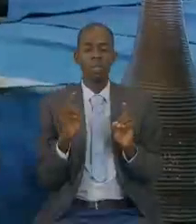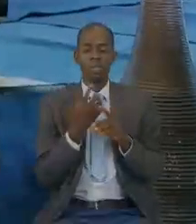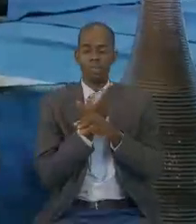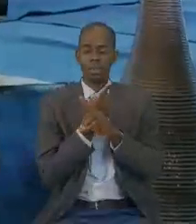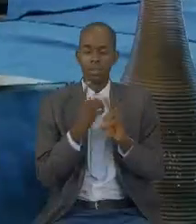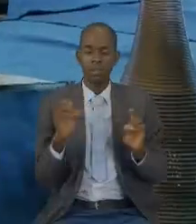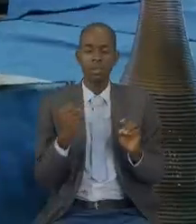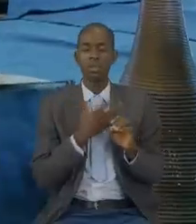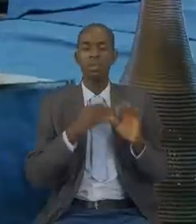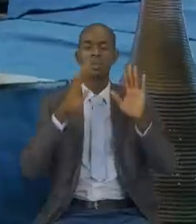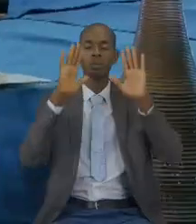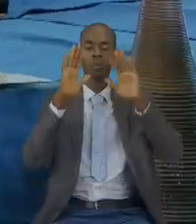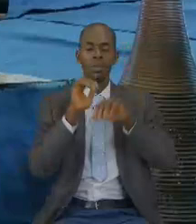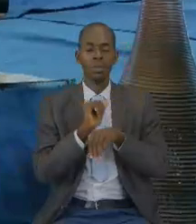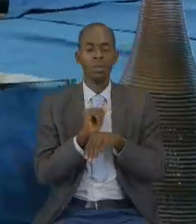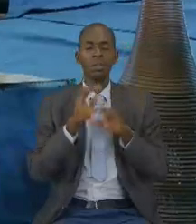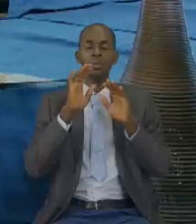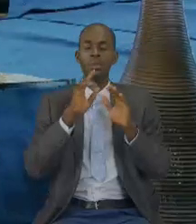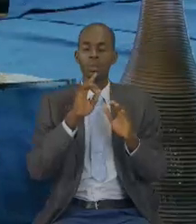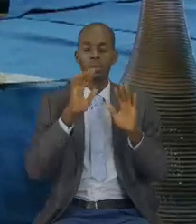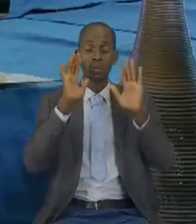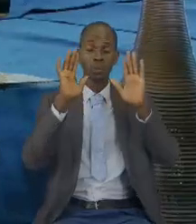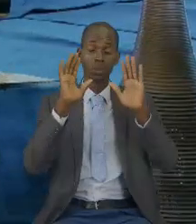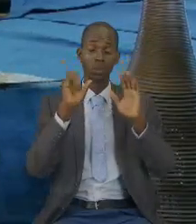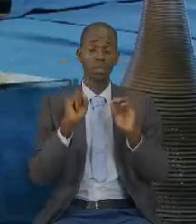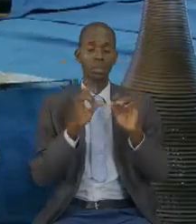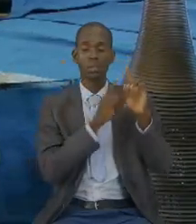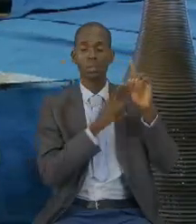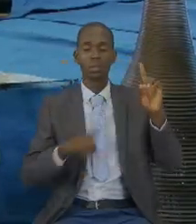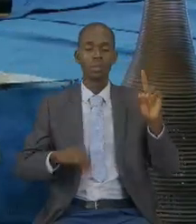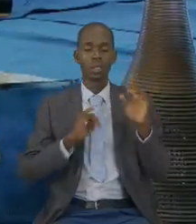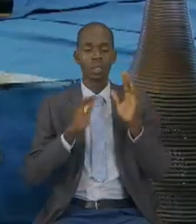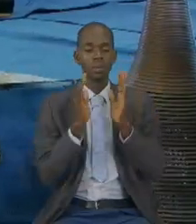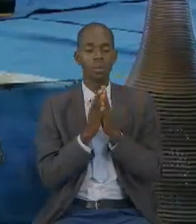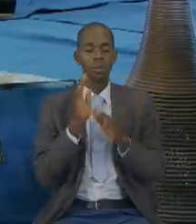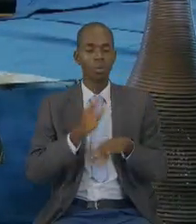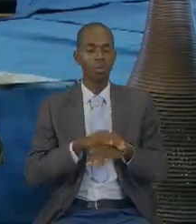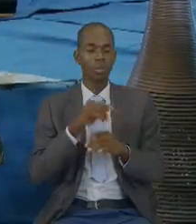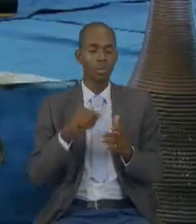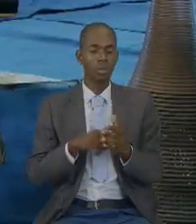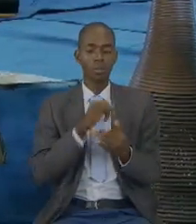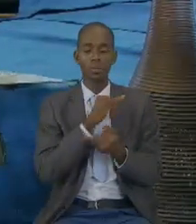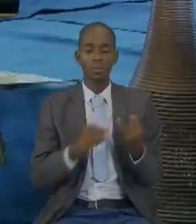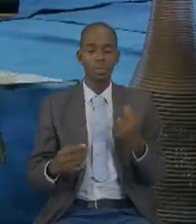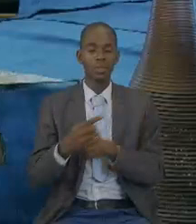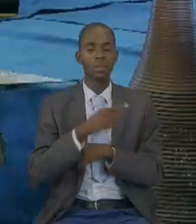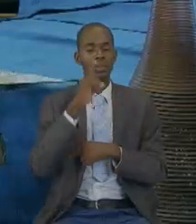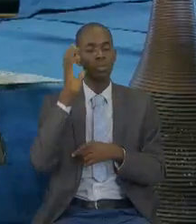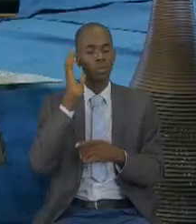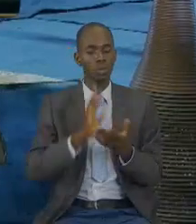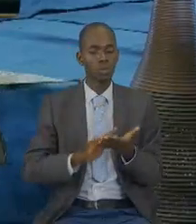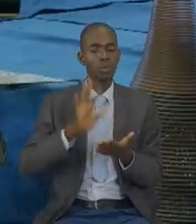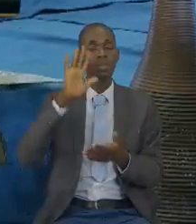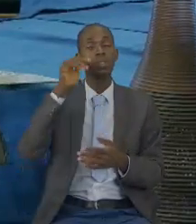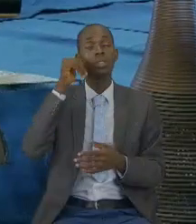deliverance and miracle, signs and wonders. Lord, I pray on this final day, you glorify